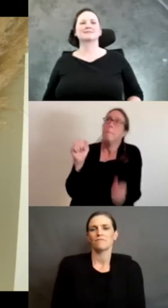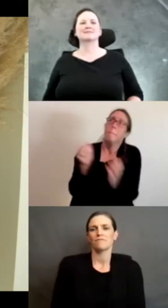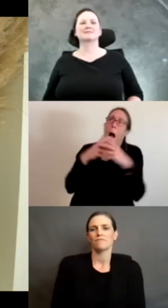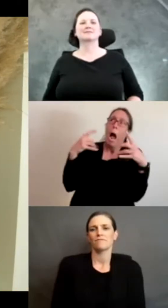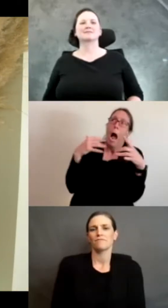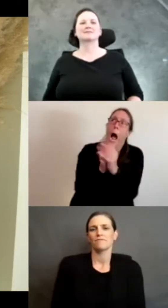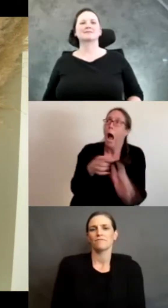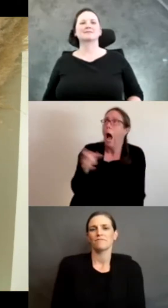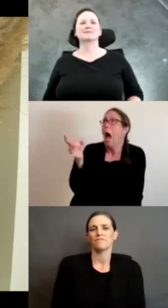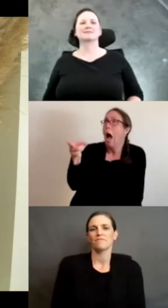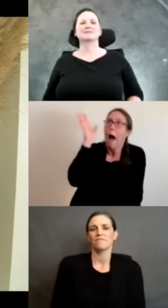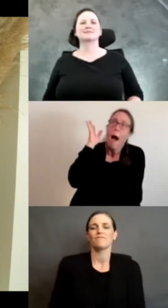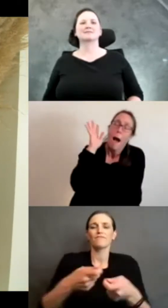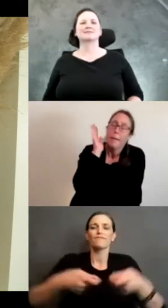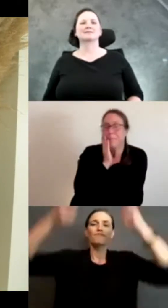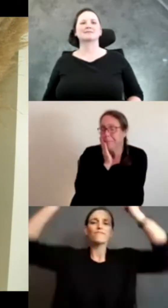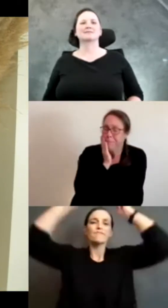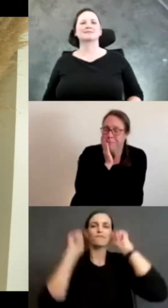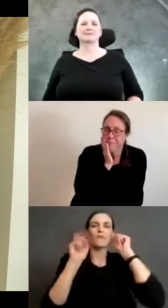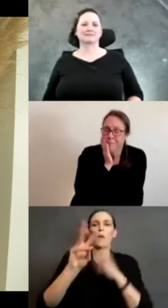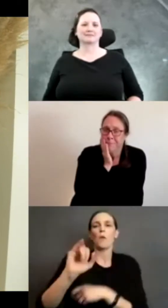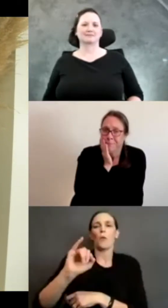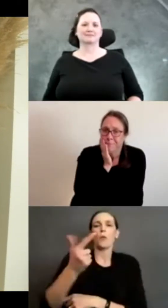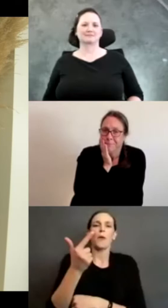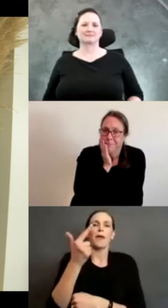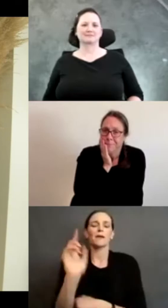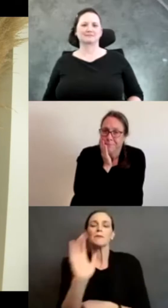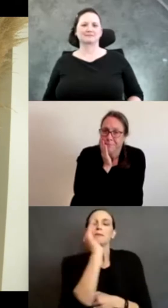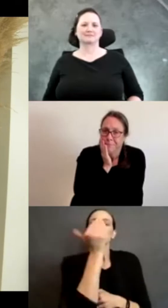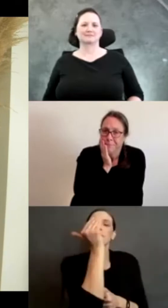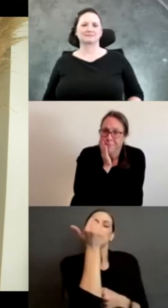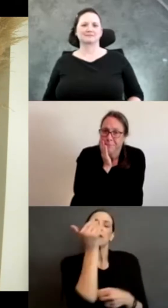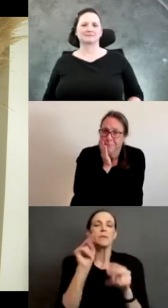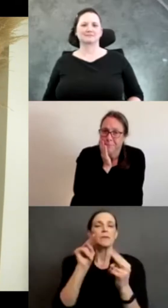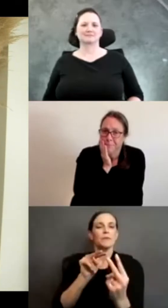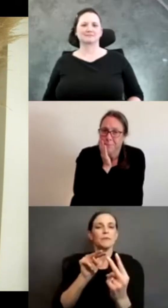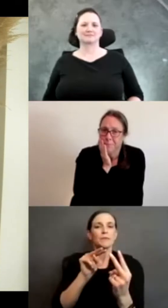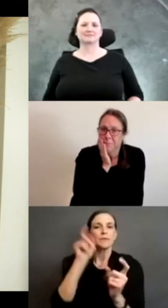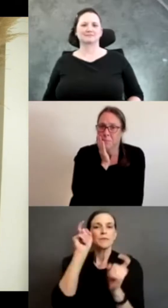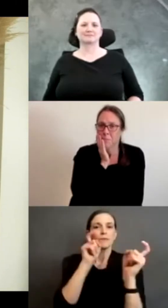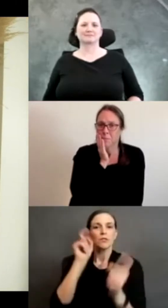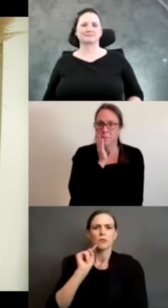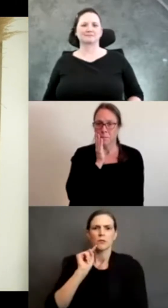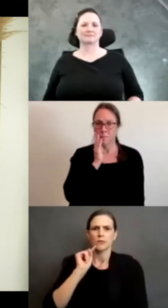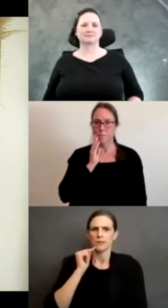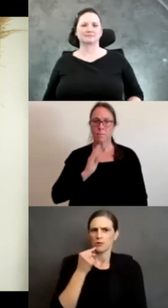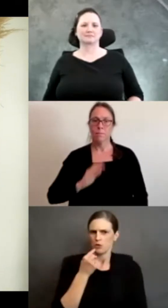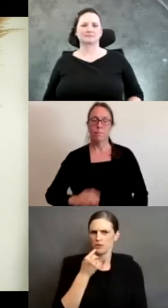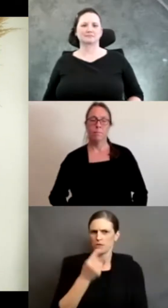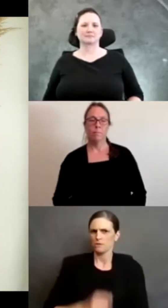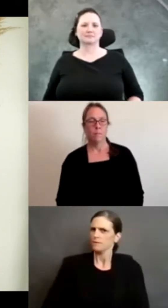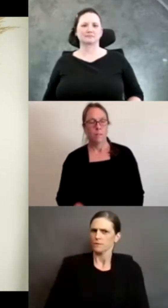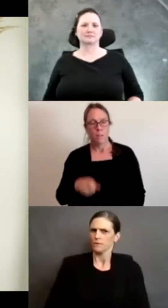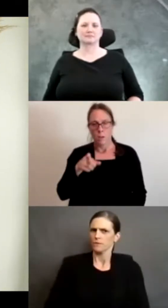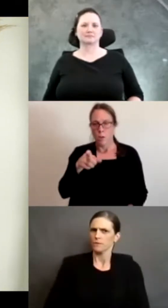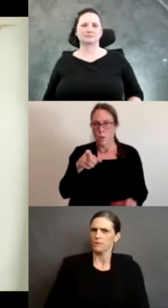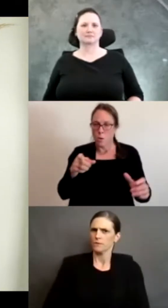She puts on her wig and faces the mirror. Her expression changes to serious. You got this.